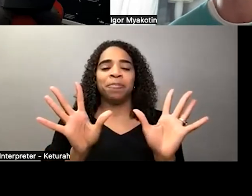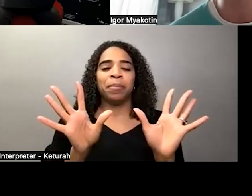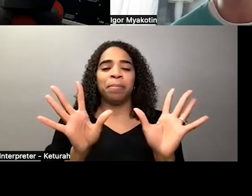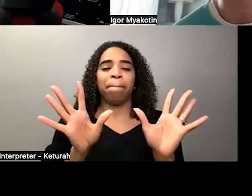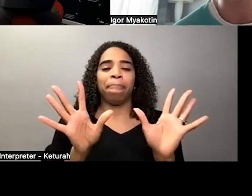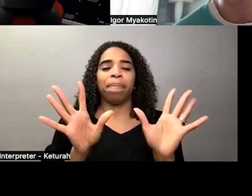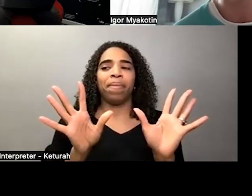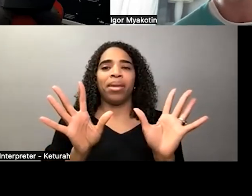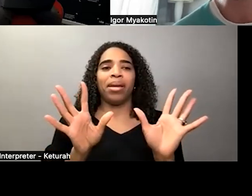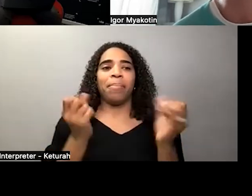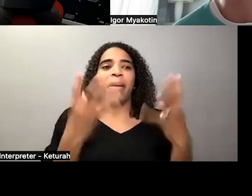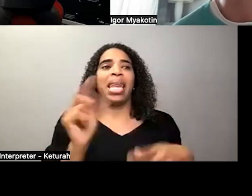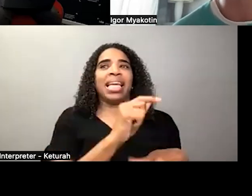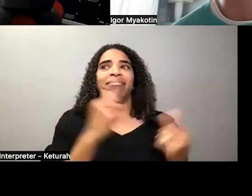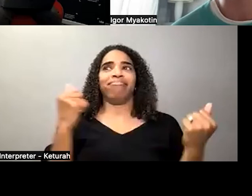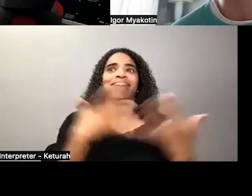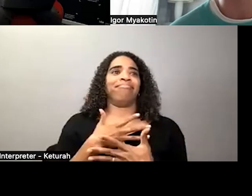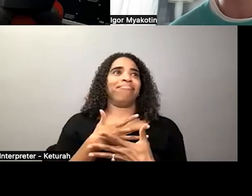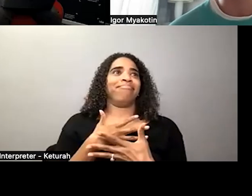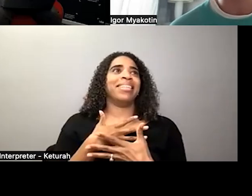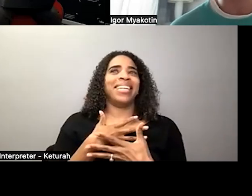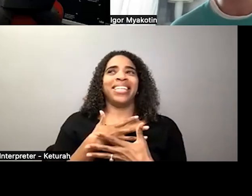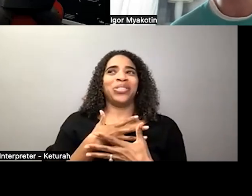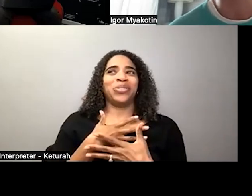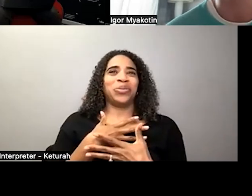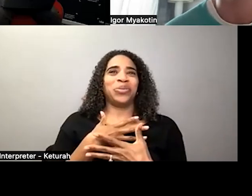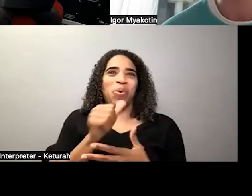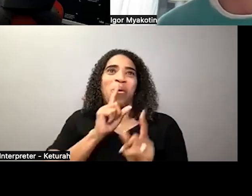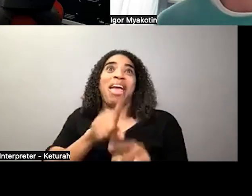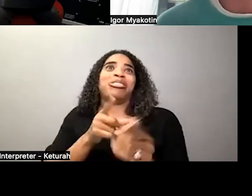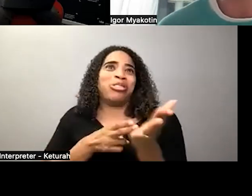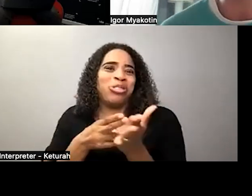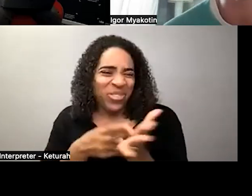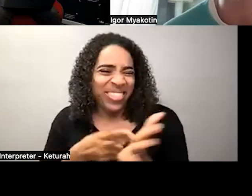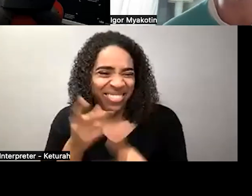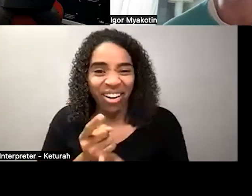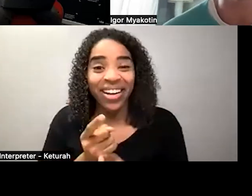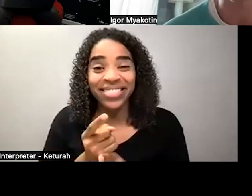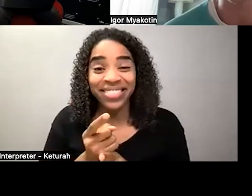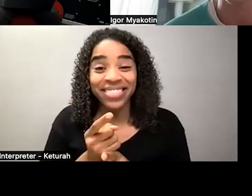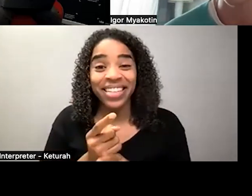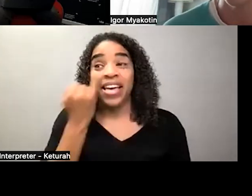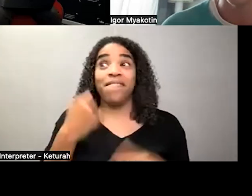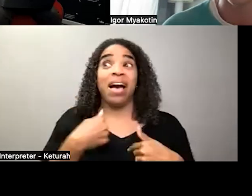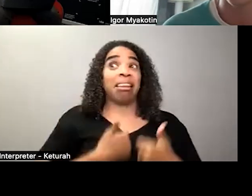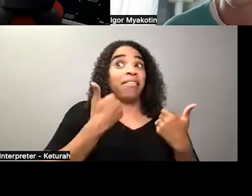of fear, the answer is not going to be whatever it is, you know, whatever it might have been in a different